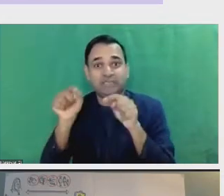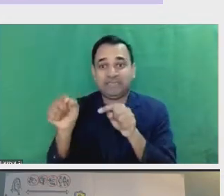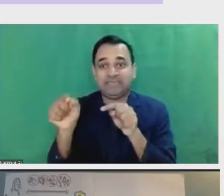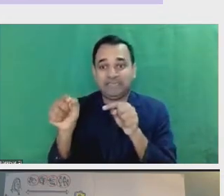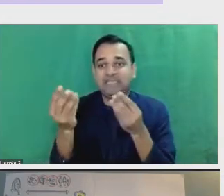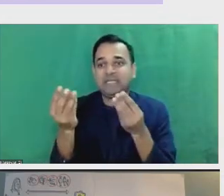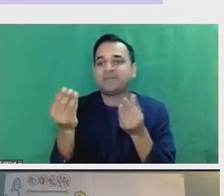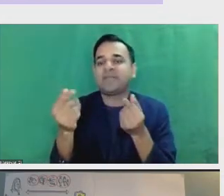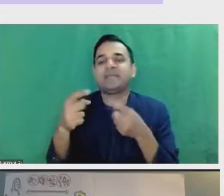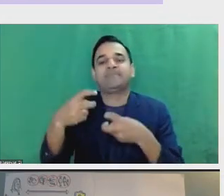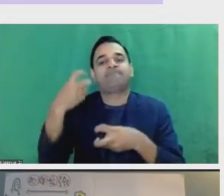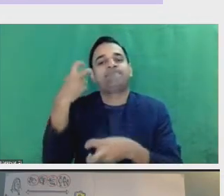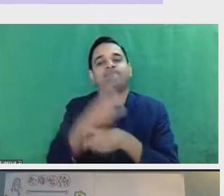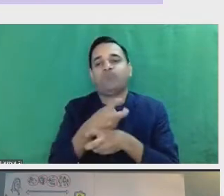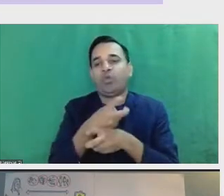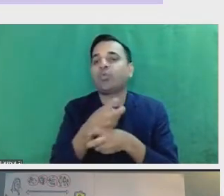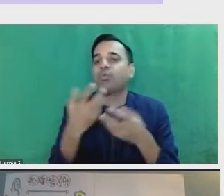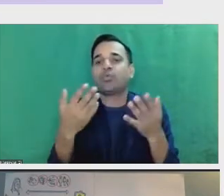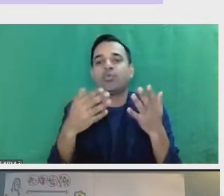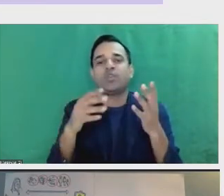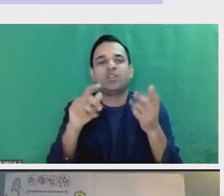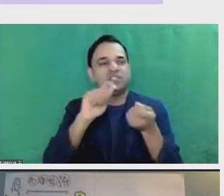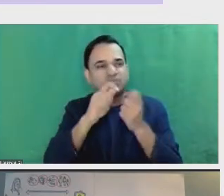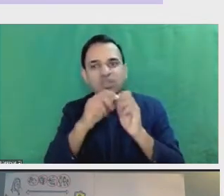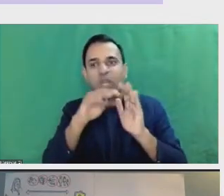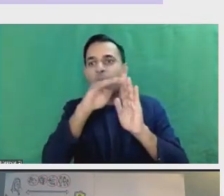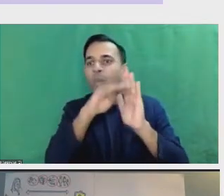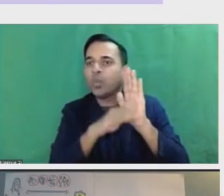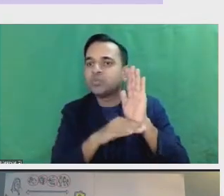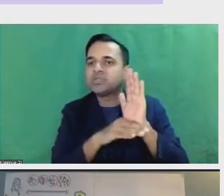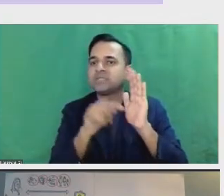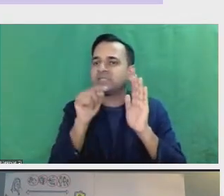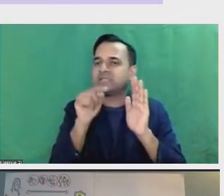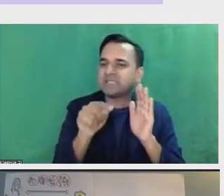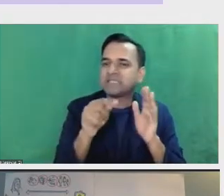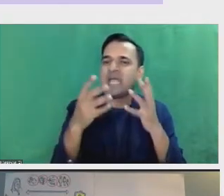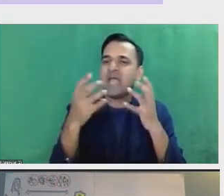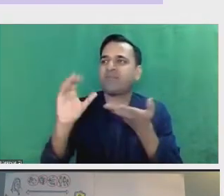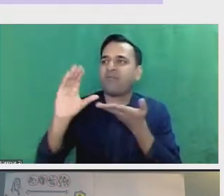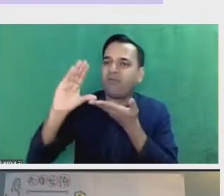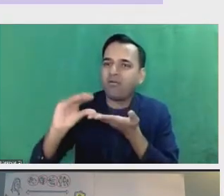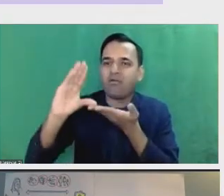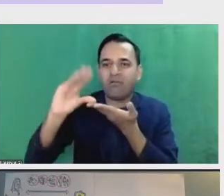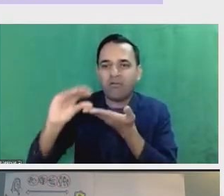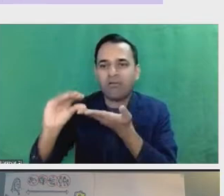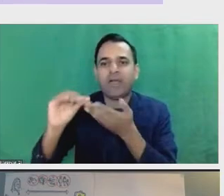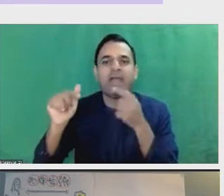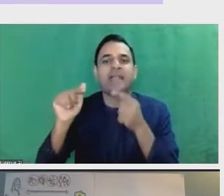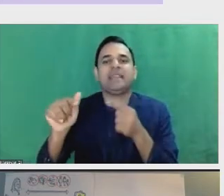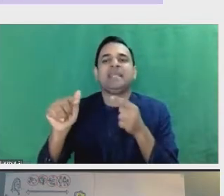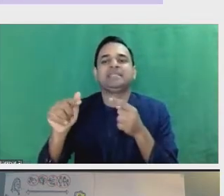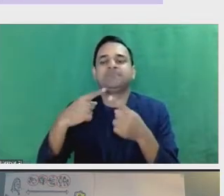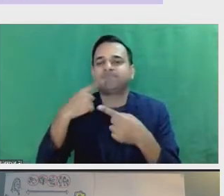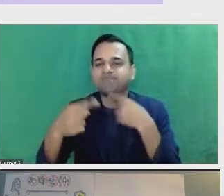describing is that better future, one where our children will have a better health, an easier time, more fulfilling jobs,